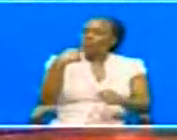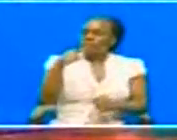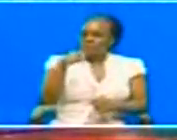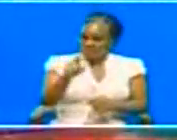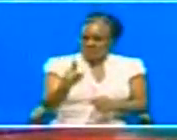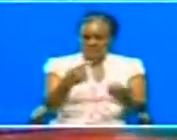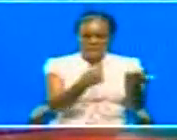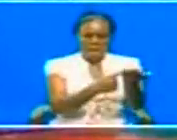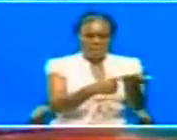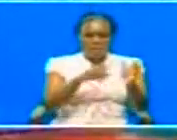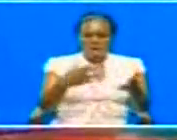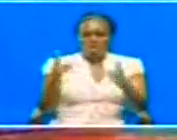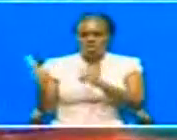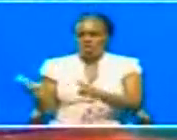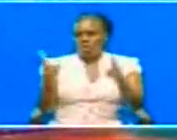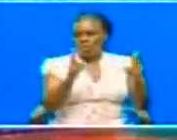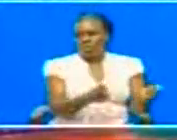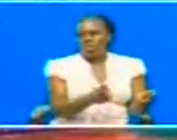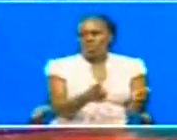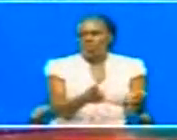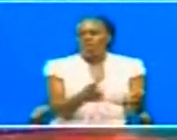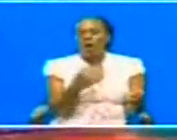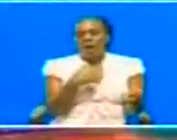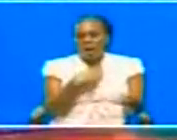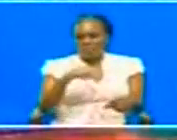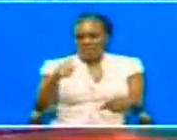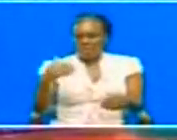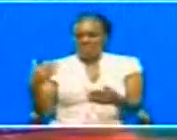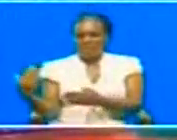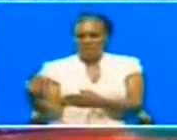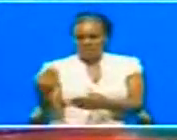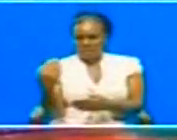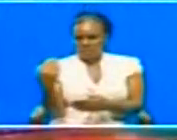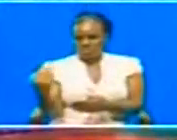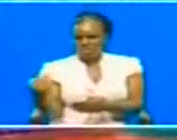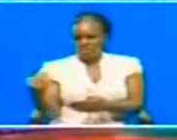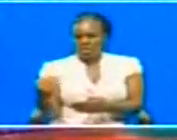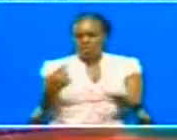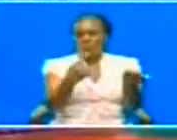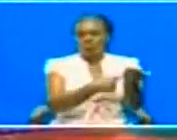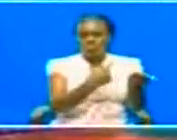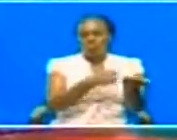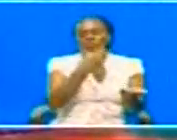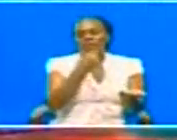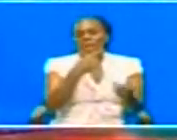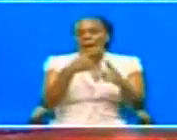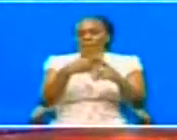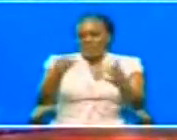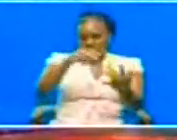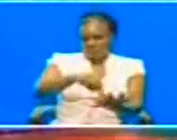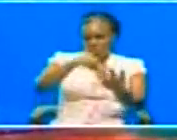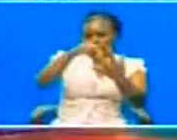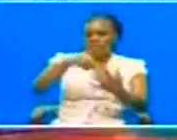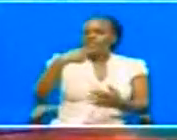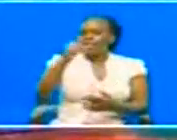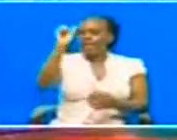albino child or a normal white child. You know, of course, yeah, some children can be fathered by Muzungu fathers. But the eye specialist will be able to tell whether it's